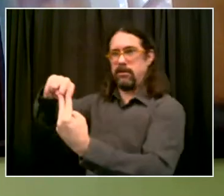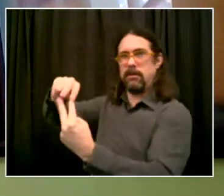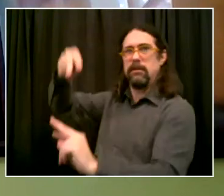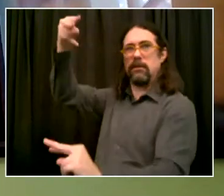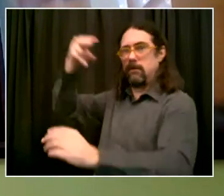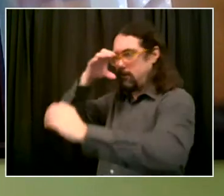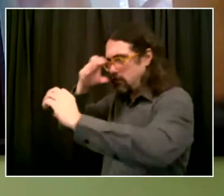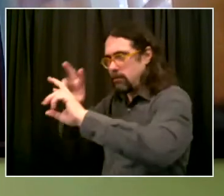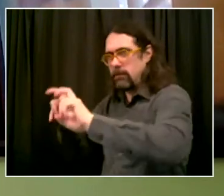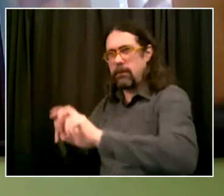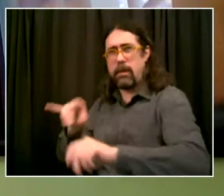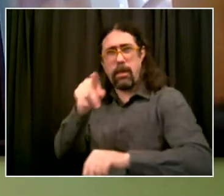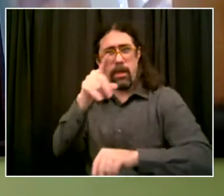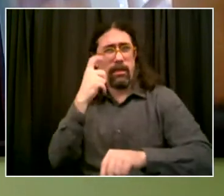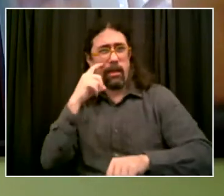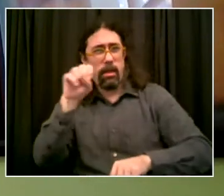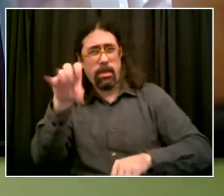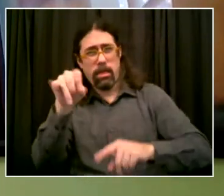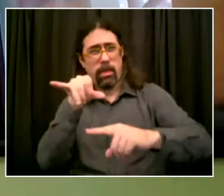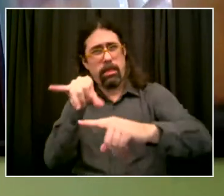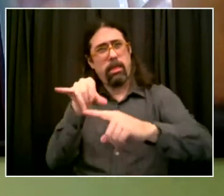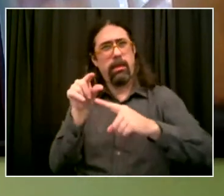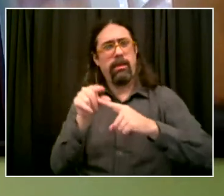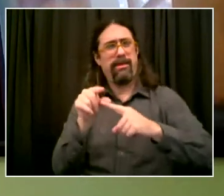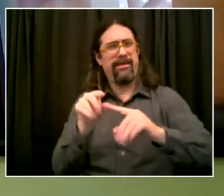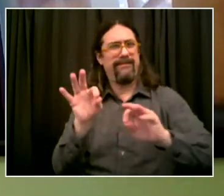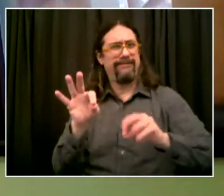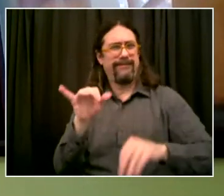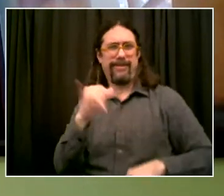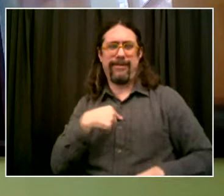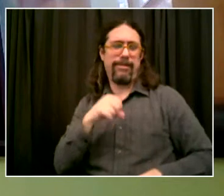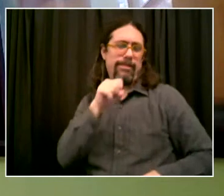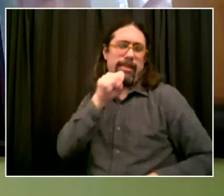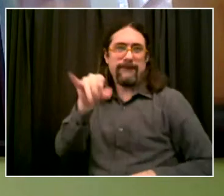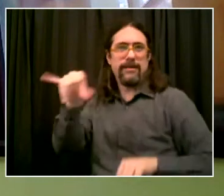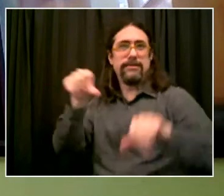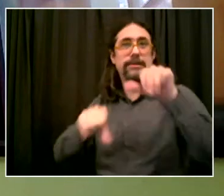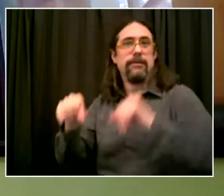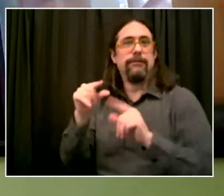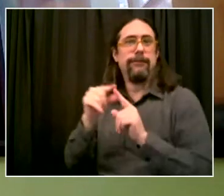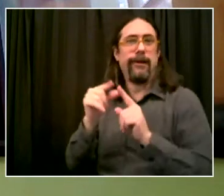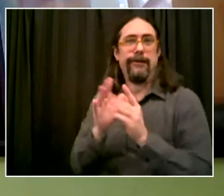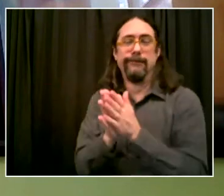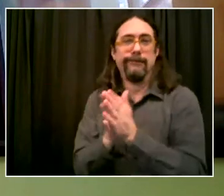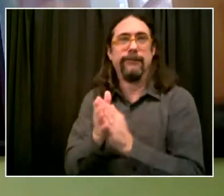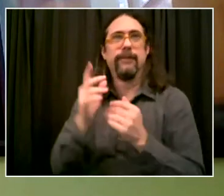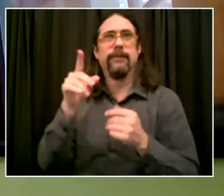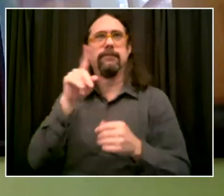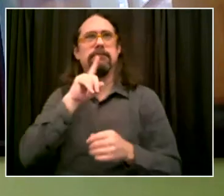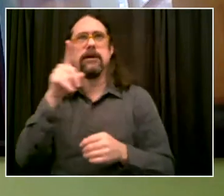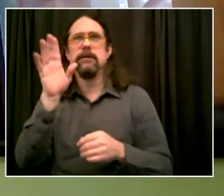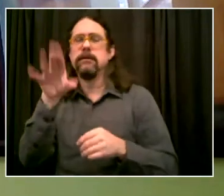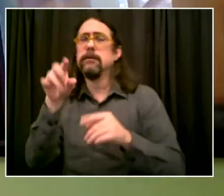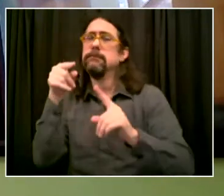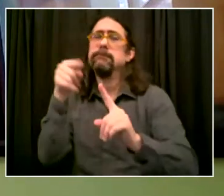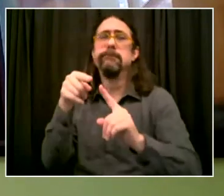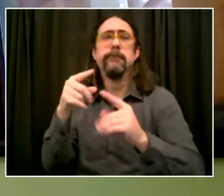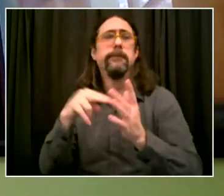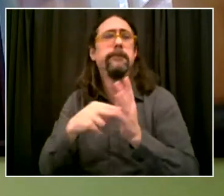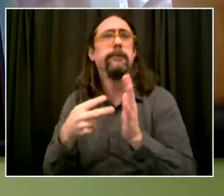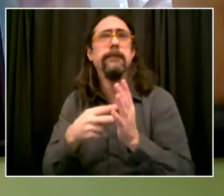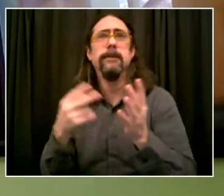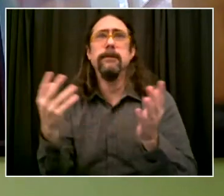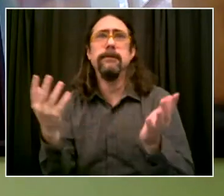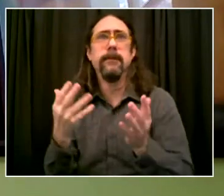exactly. So to be very straightforward, we are currently sequencing hundreds of specimens a day. Those specimens are getting sequenced